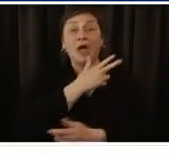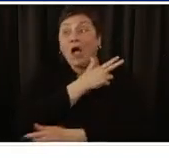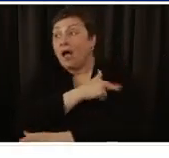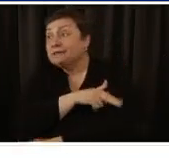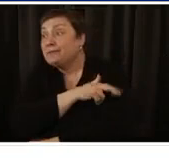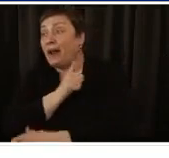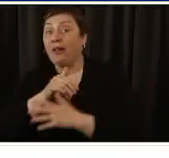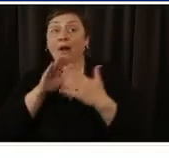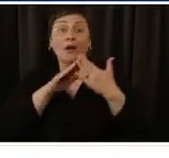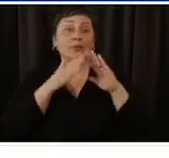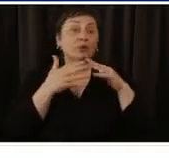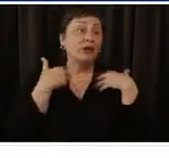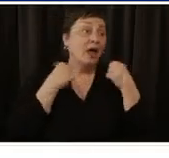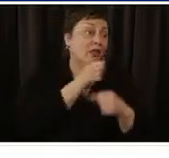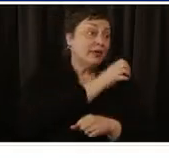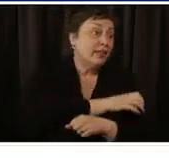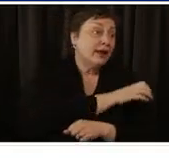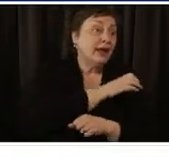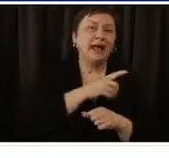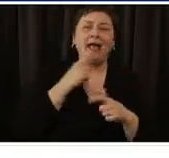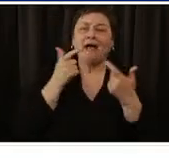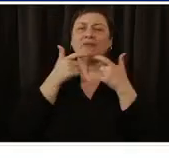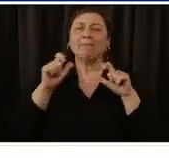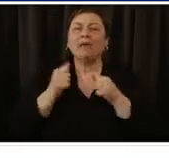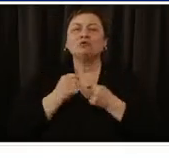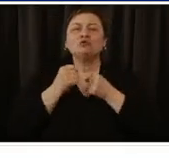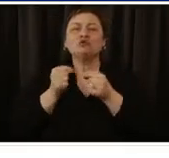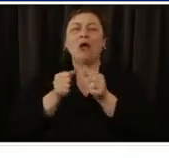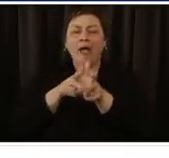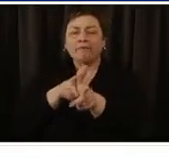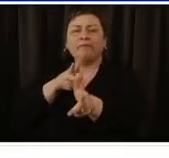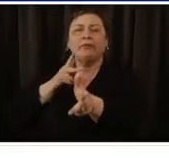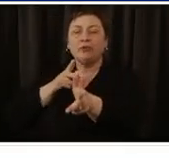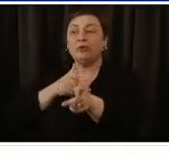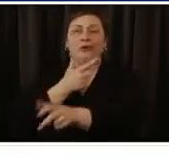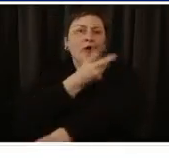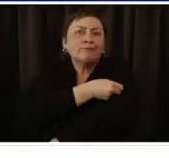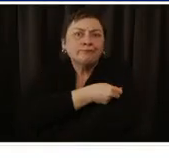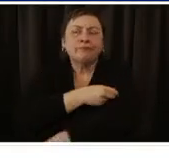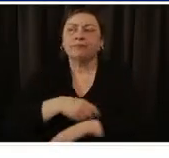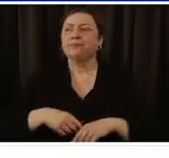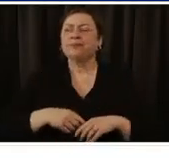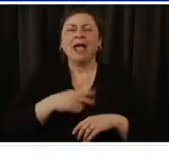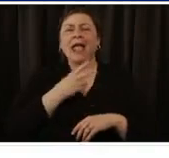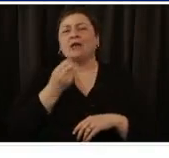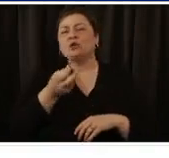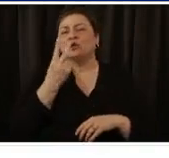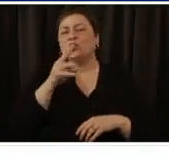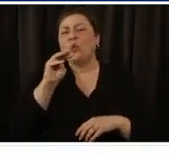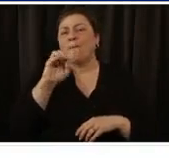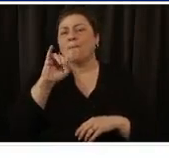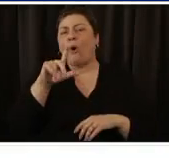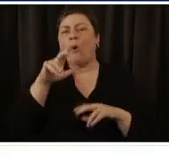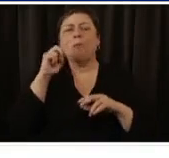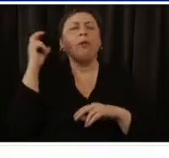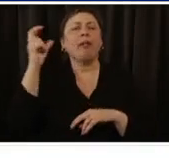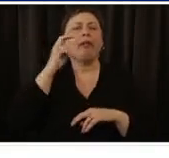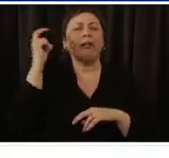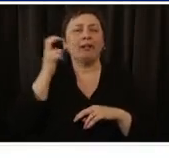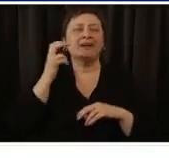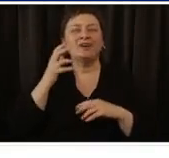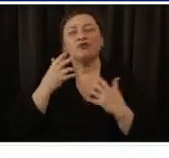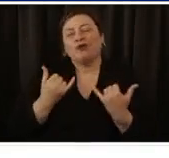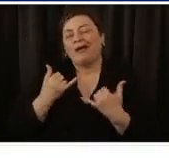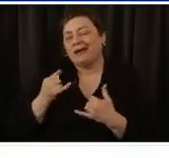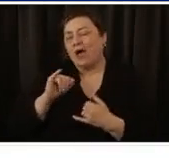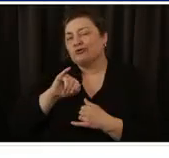clinics, our large drive-through sites. We also have the 2 mobile stations that have been, with the temporary absence of Johnson & Johnson, have